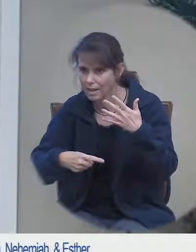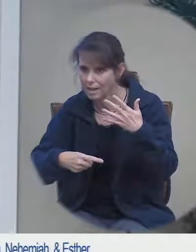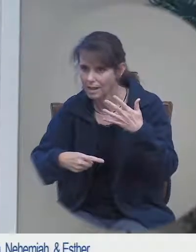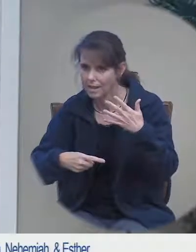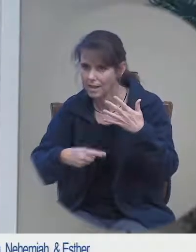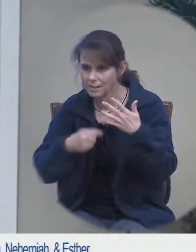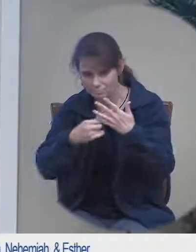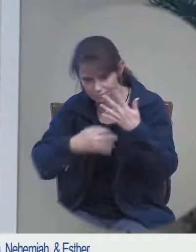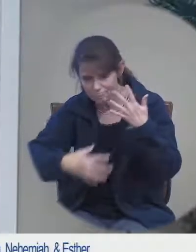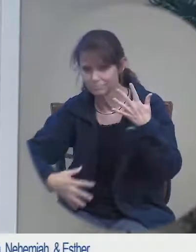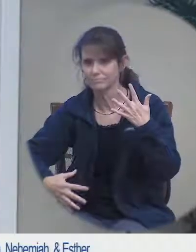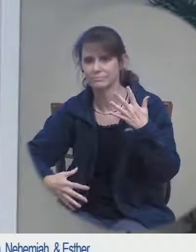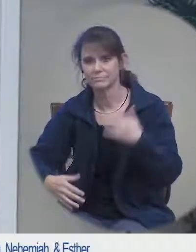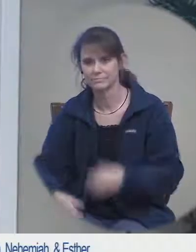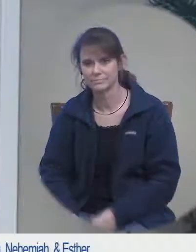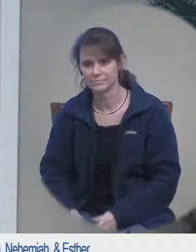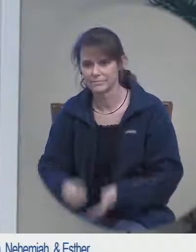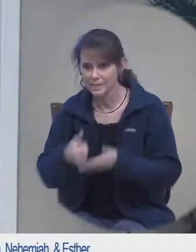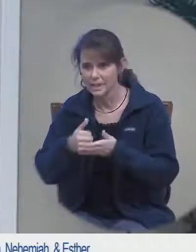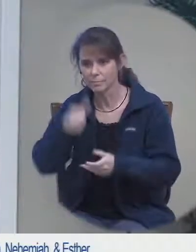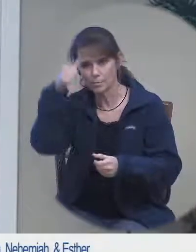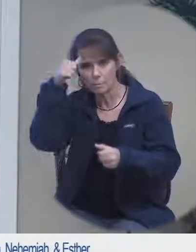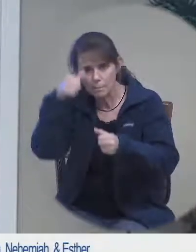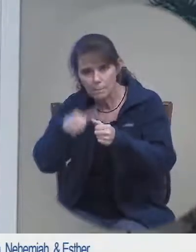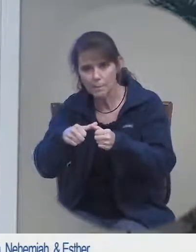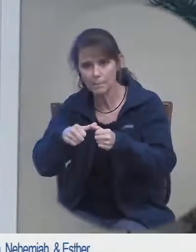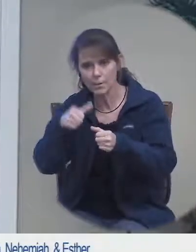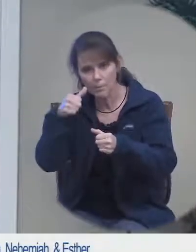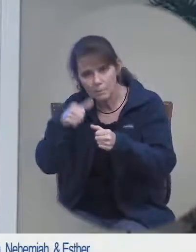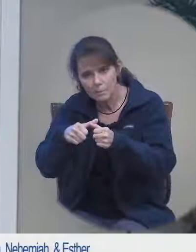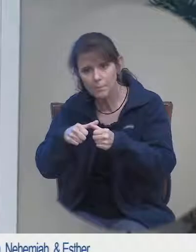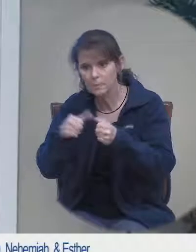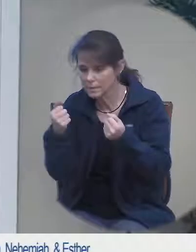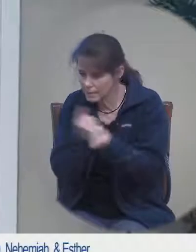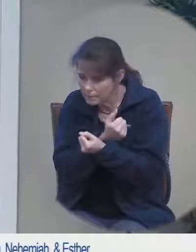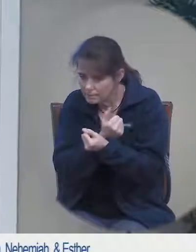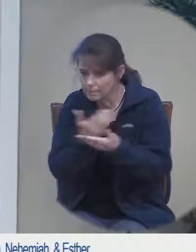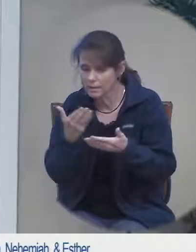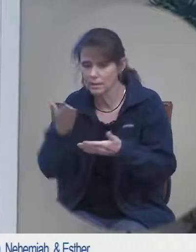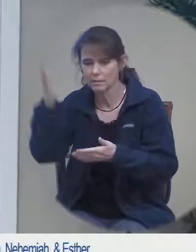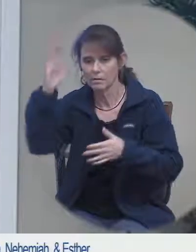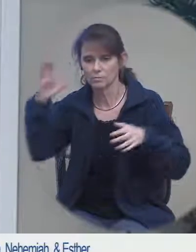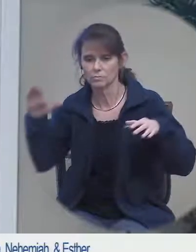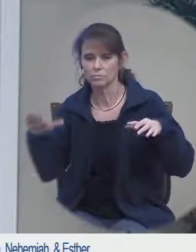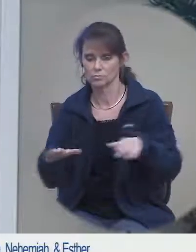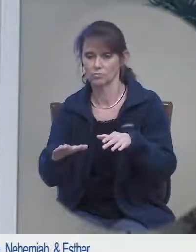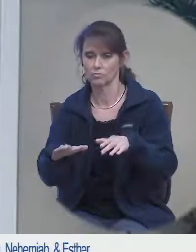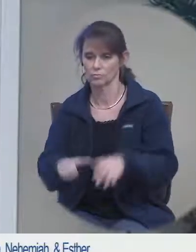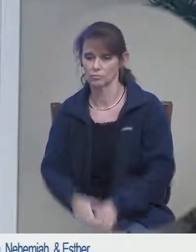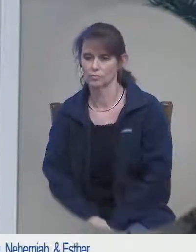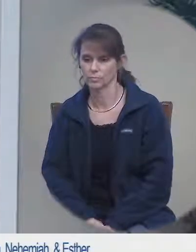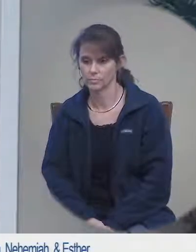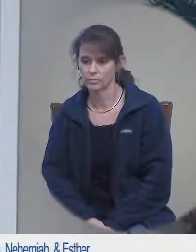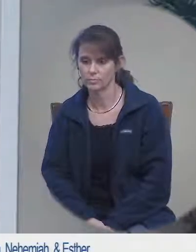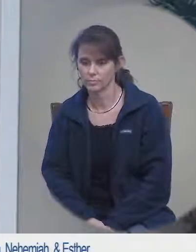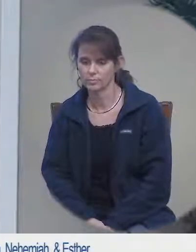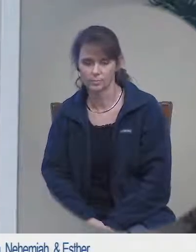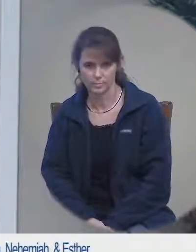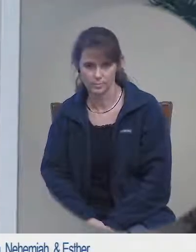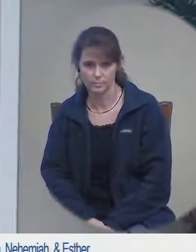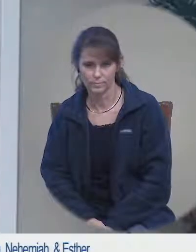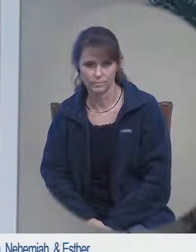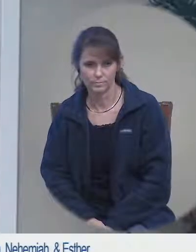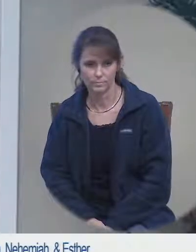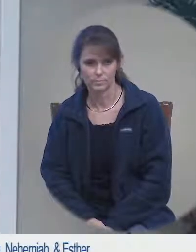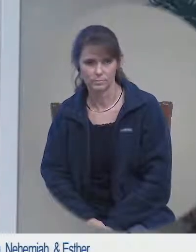through Jerusalem or in our own lives, everything that God has done for us. Great points. Anybody else?